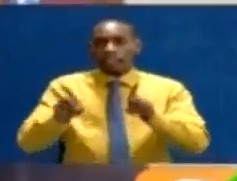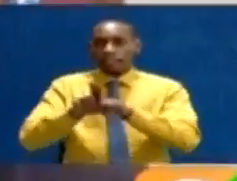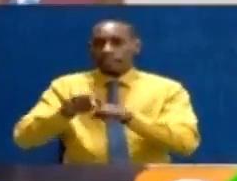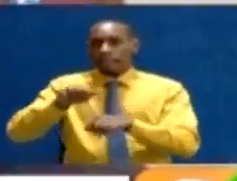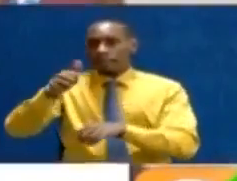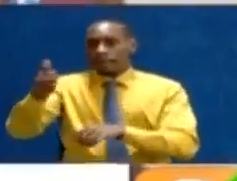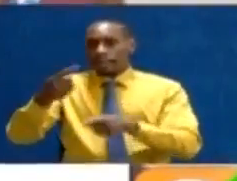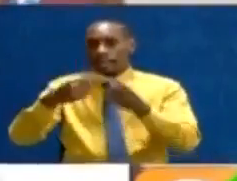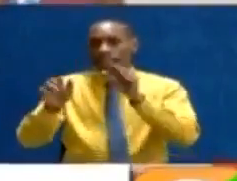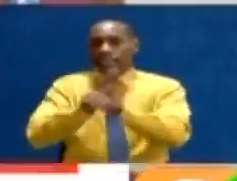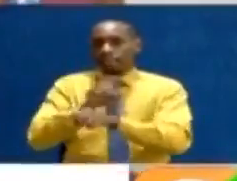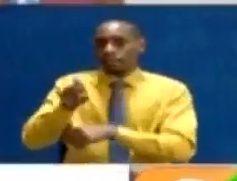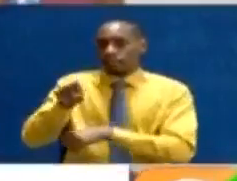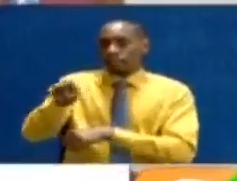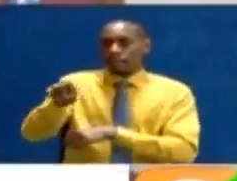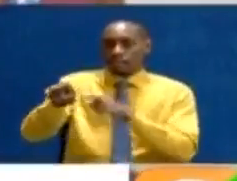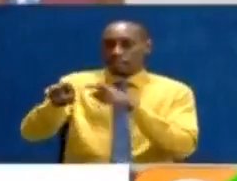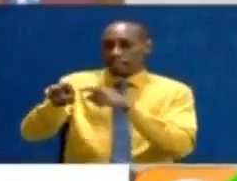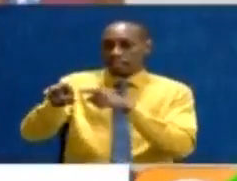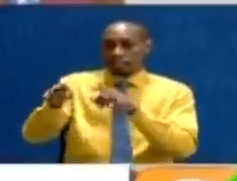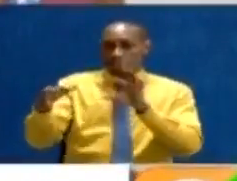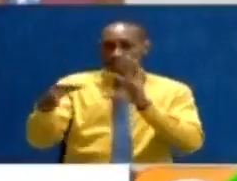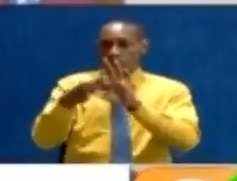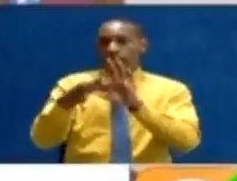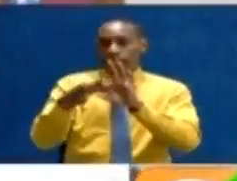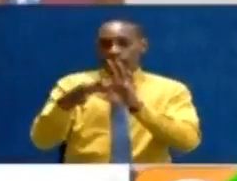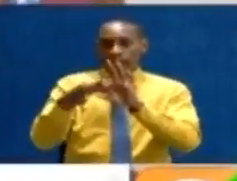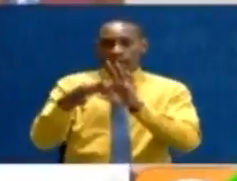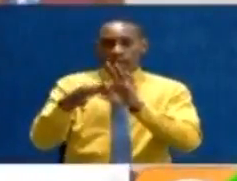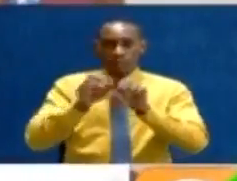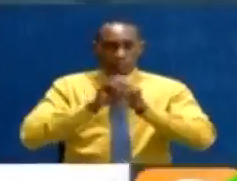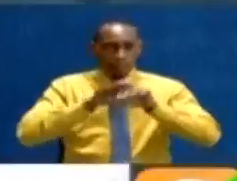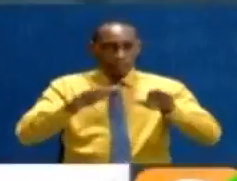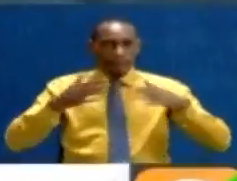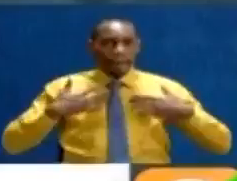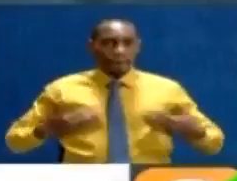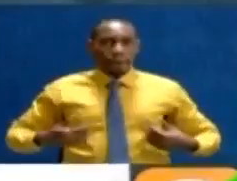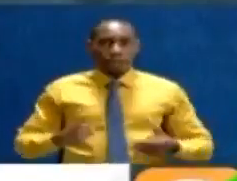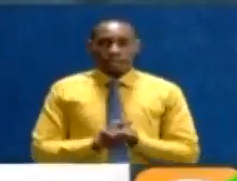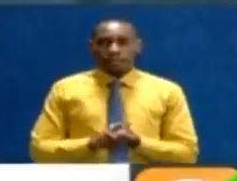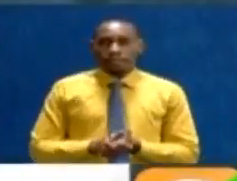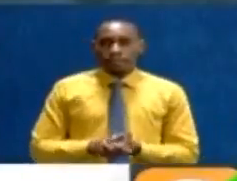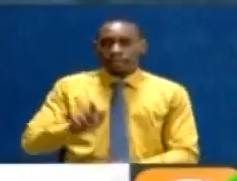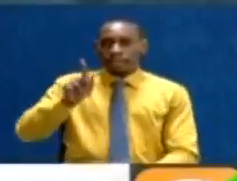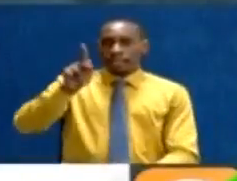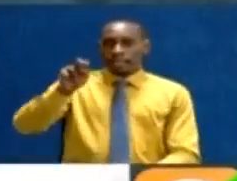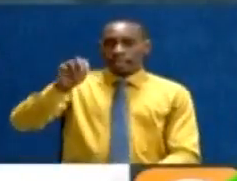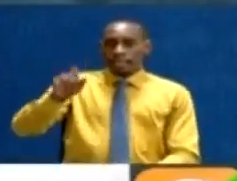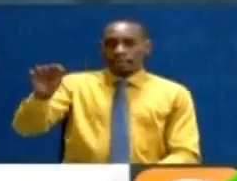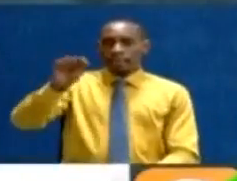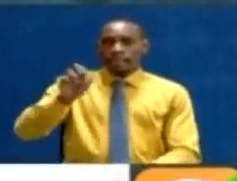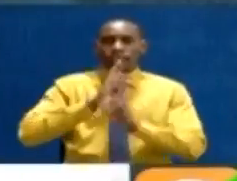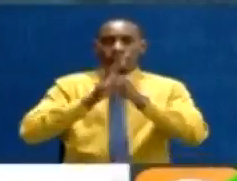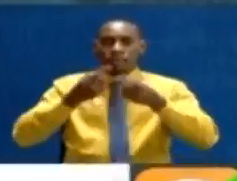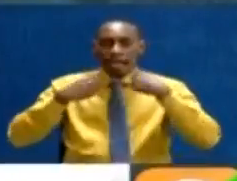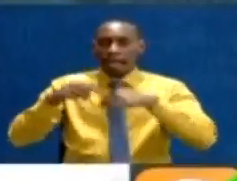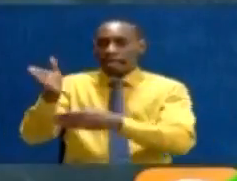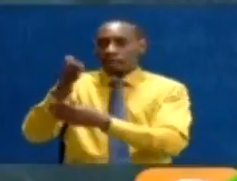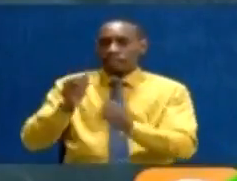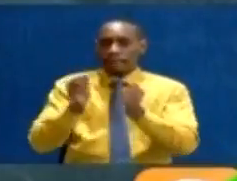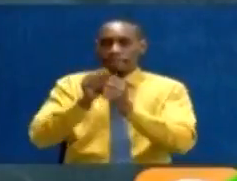more successful actually the virus becomes in terms of attaching and actually multiplying into the body. According to a KNBS report released on